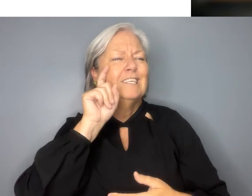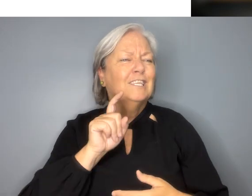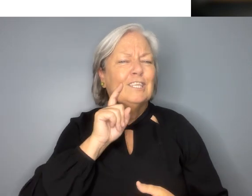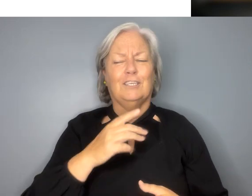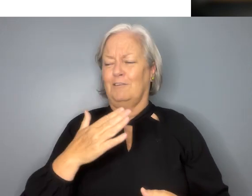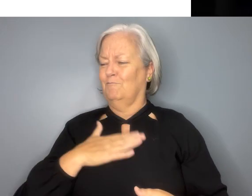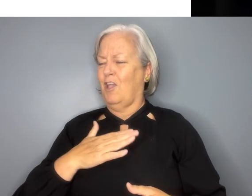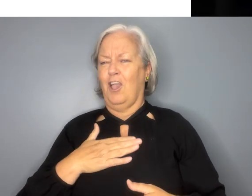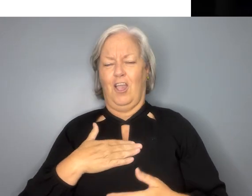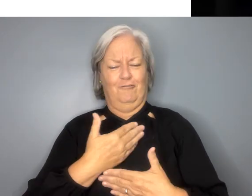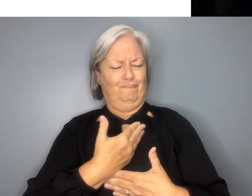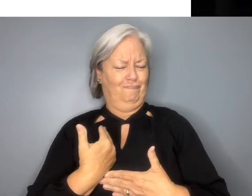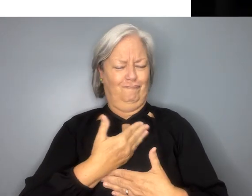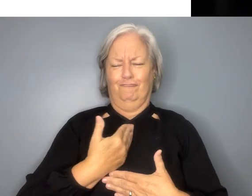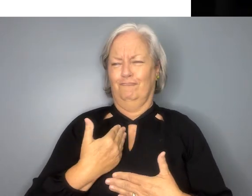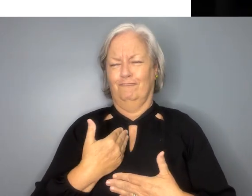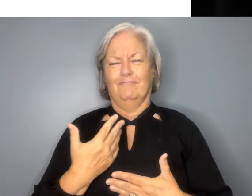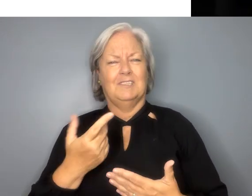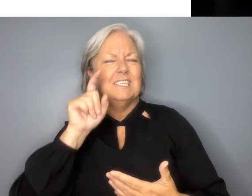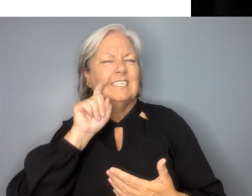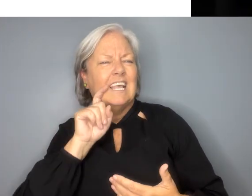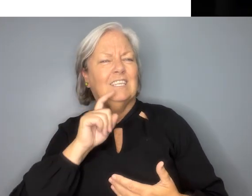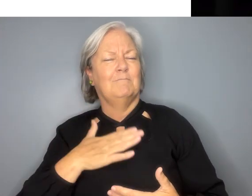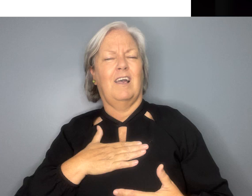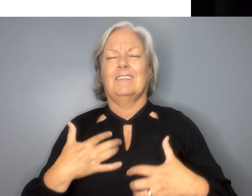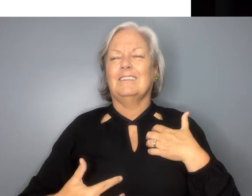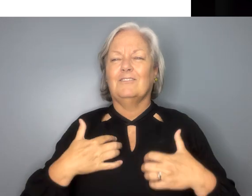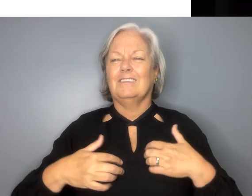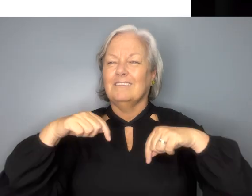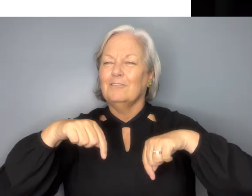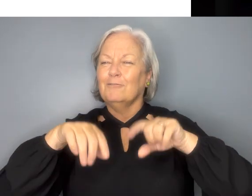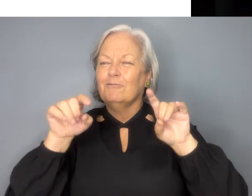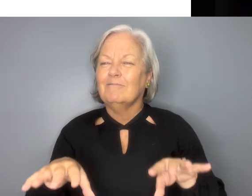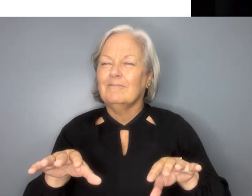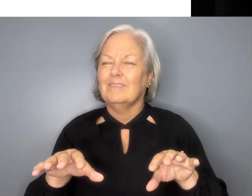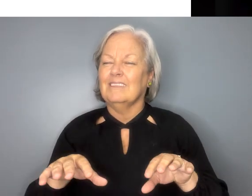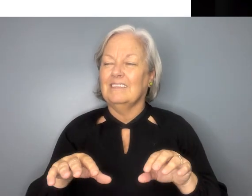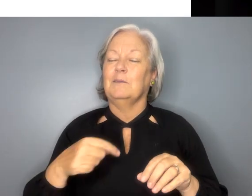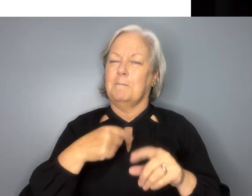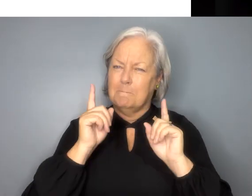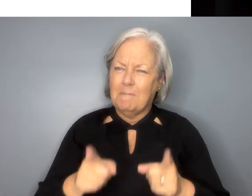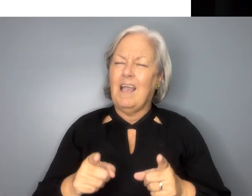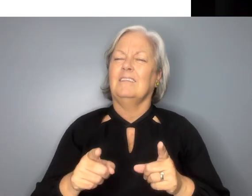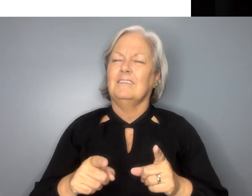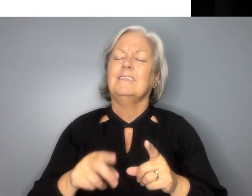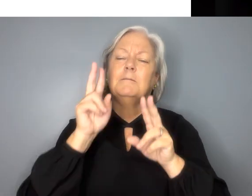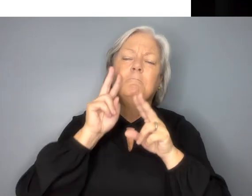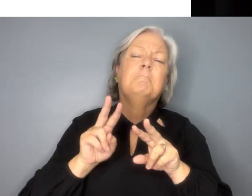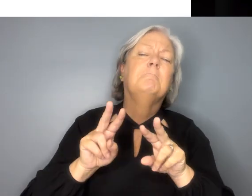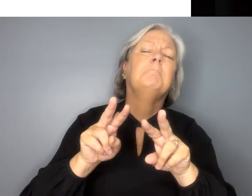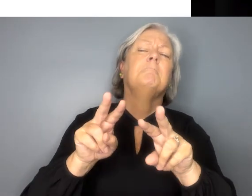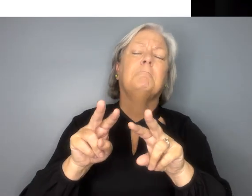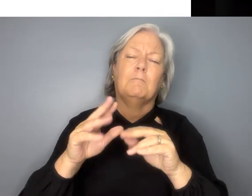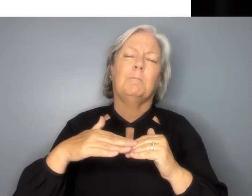and sexuality is very much something that is a unresolved thing here in Australia. And it's definitely something that we need to explore